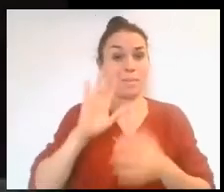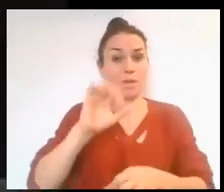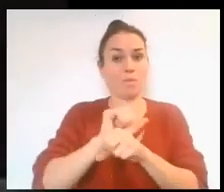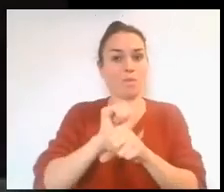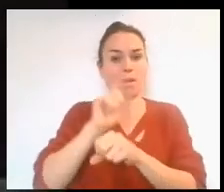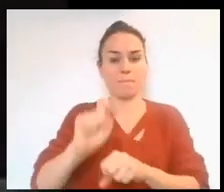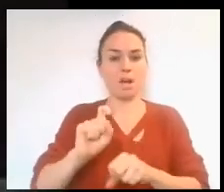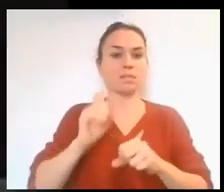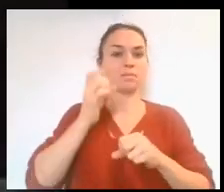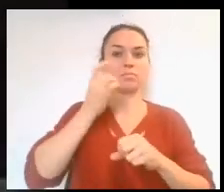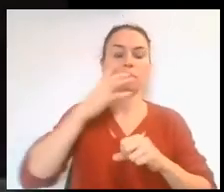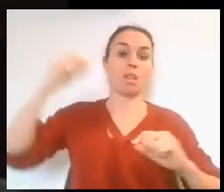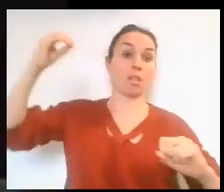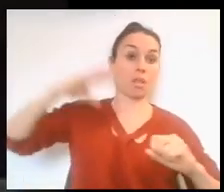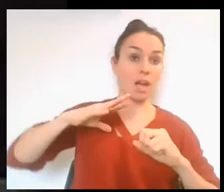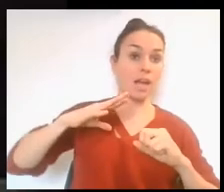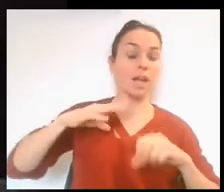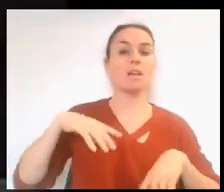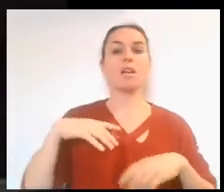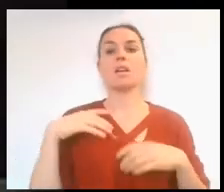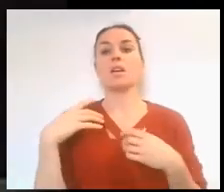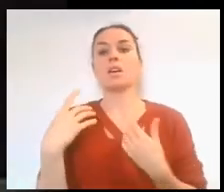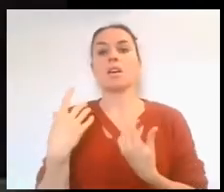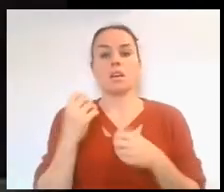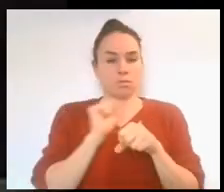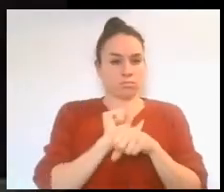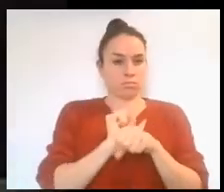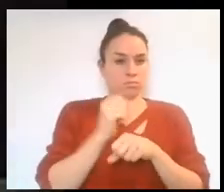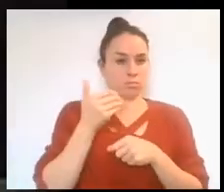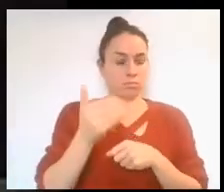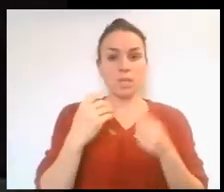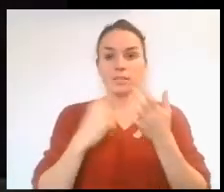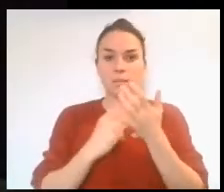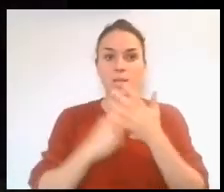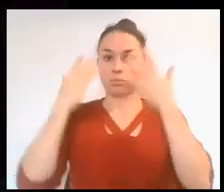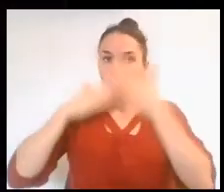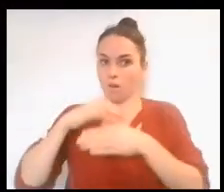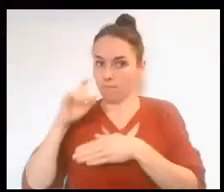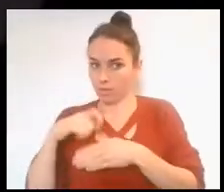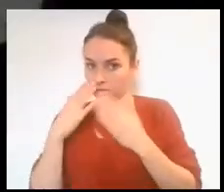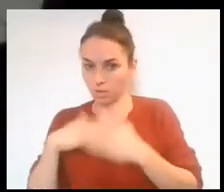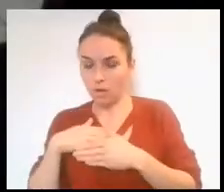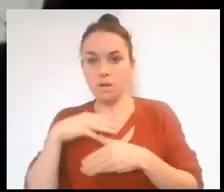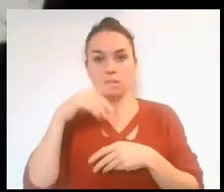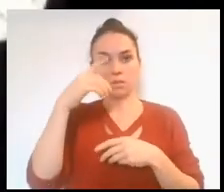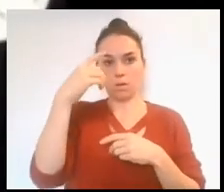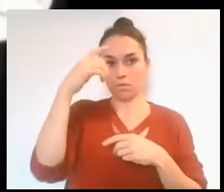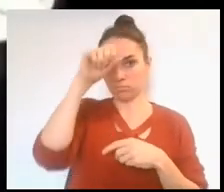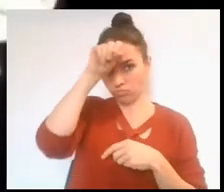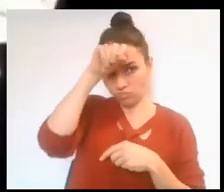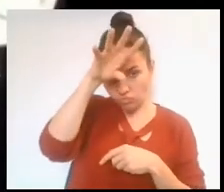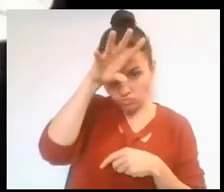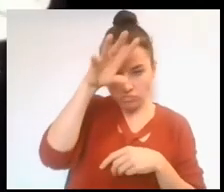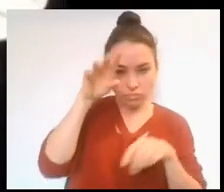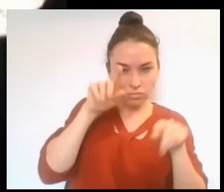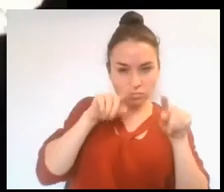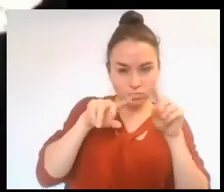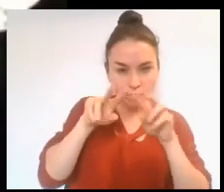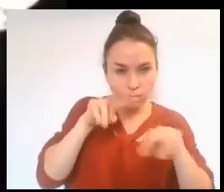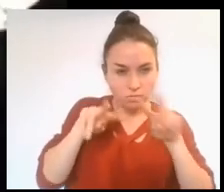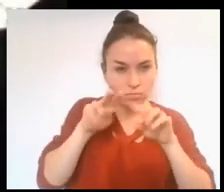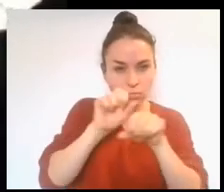orbit. Others are done using their headlamps when they're in the night side of the Earth. Here you can see an instrument being taken